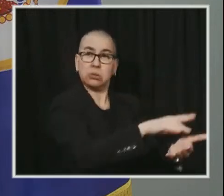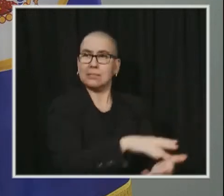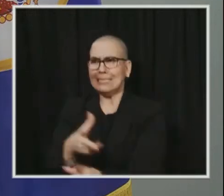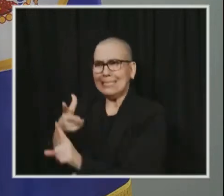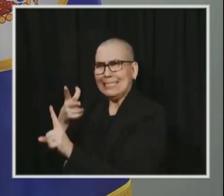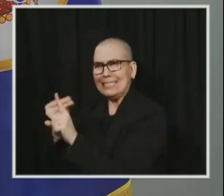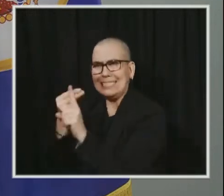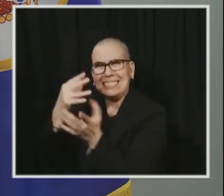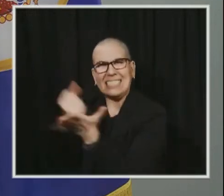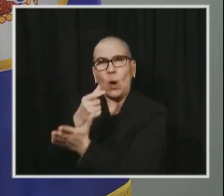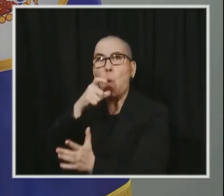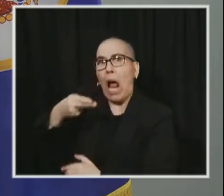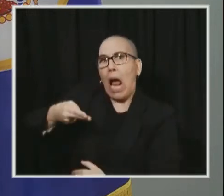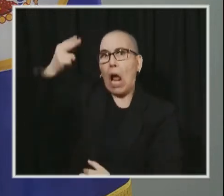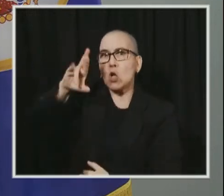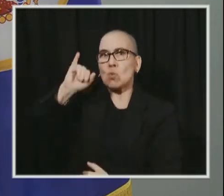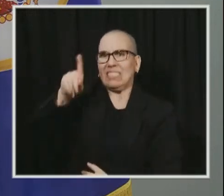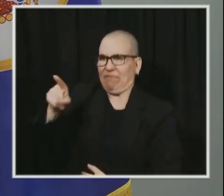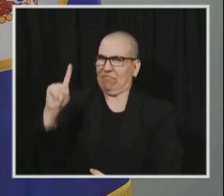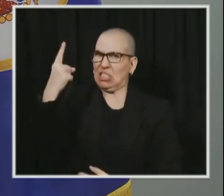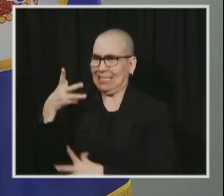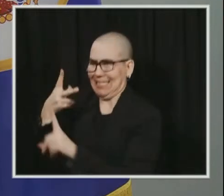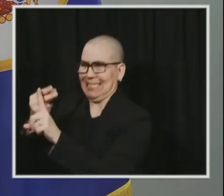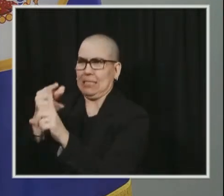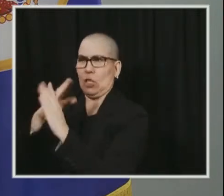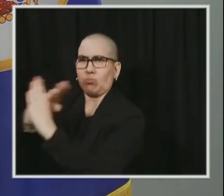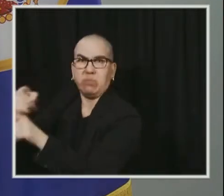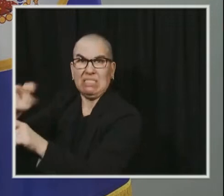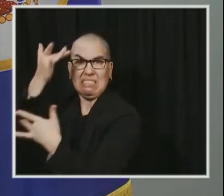Minnesotans. As the governor noted, today over